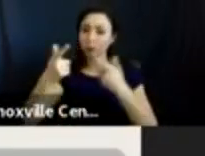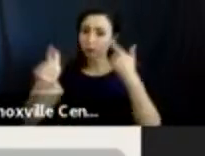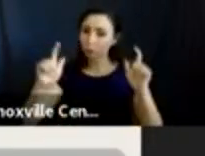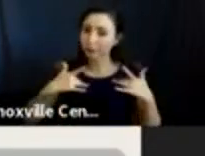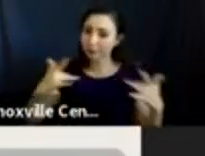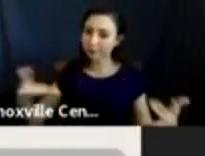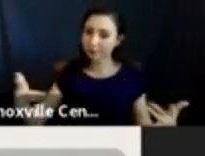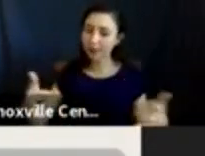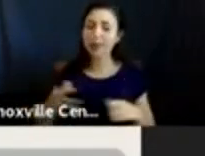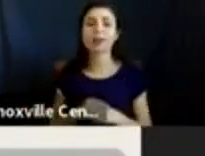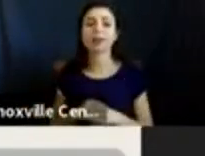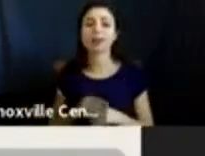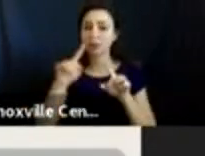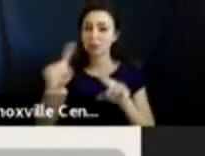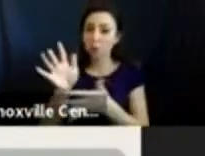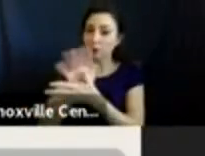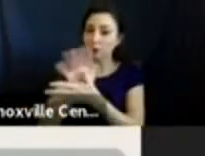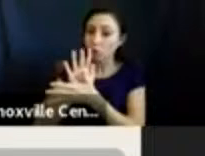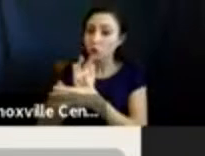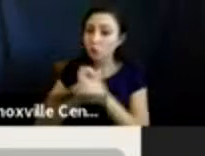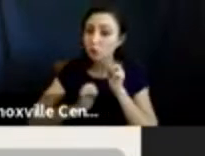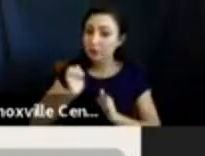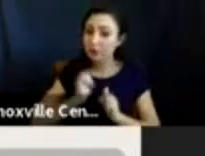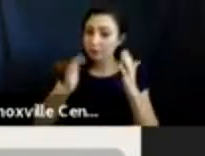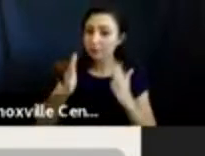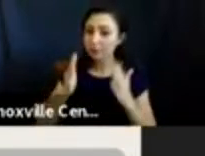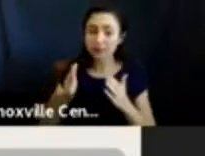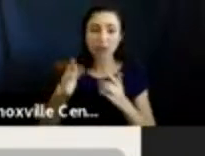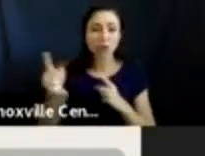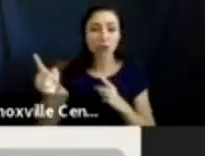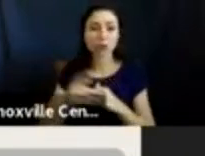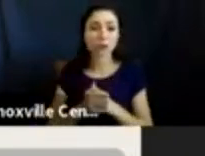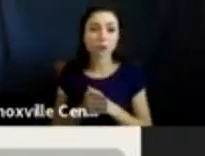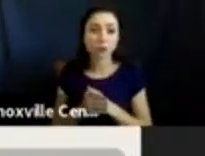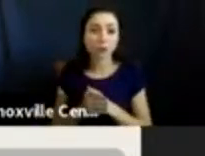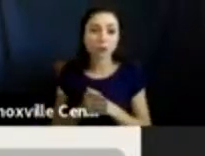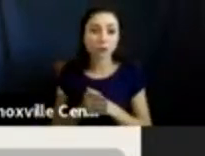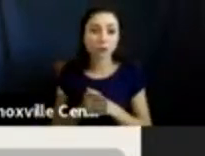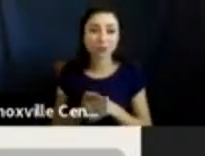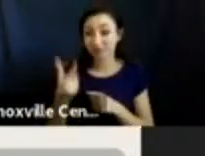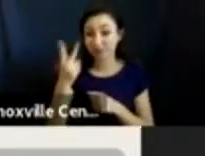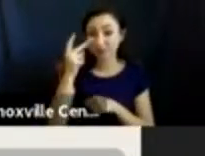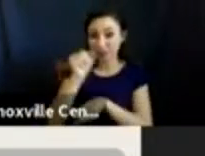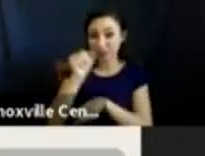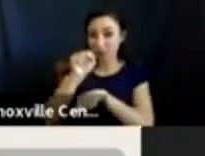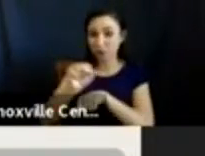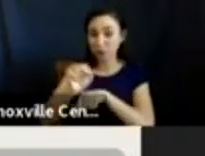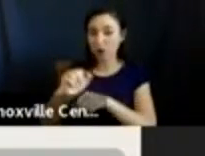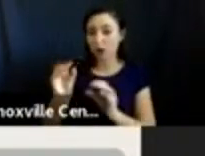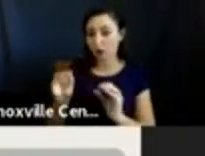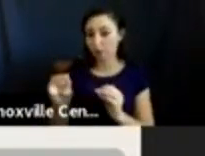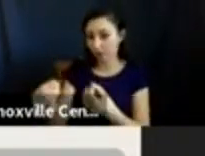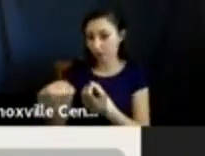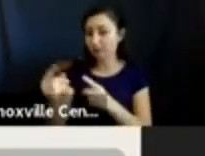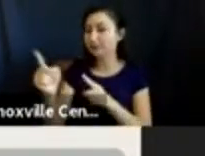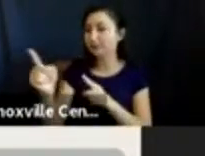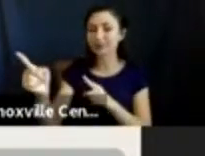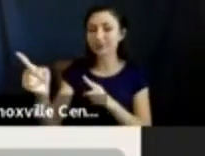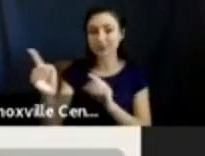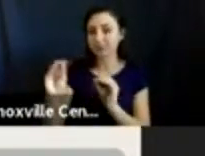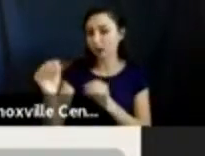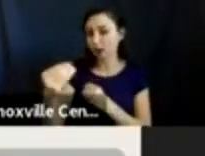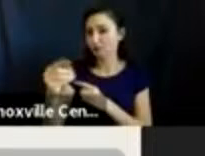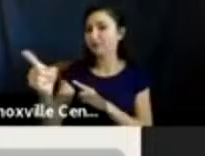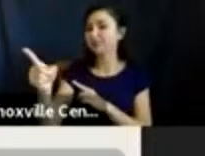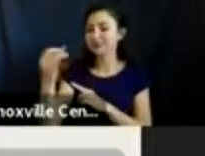events, going to movie theaters. And then we see definitely at work, or at the office or work site, as well as when